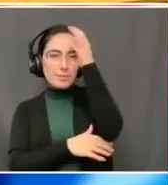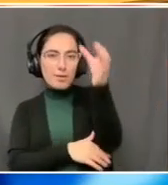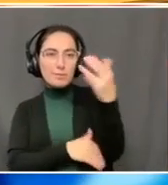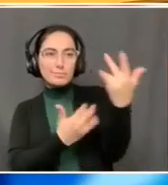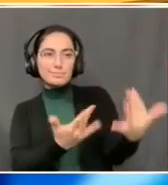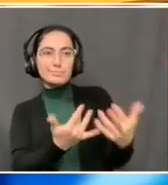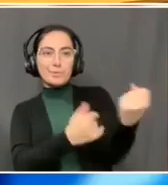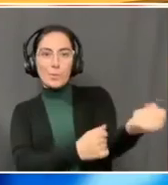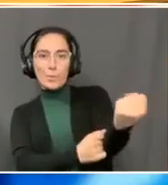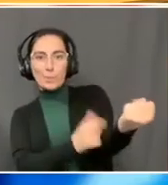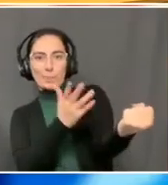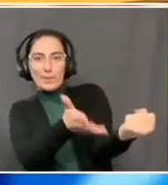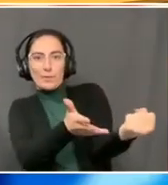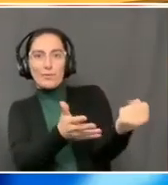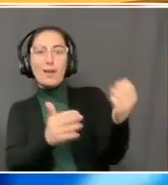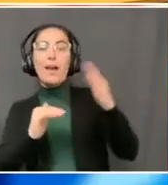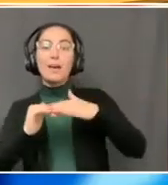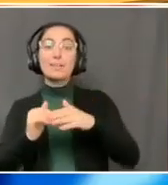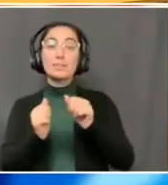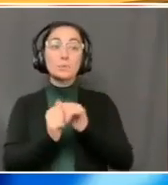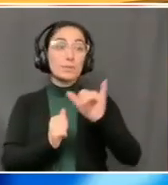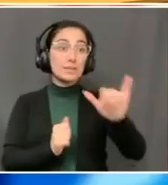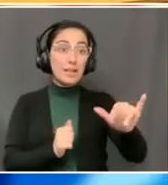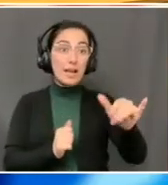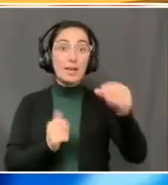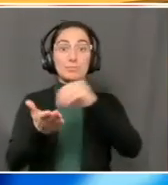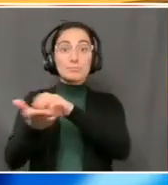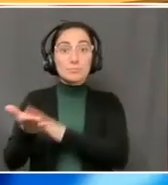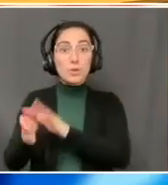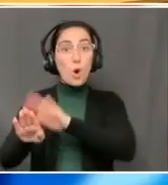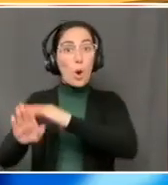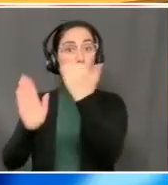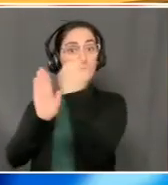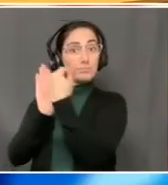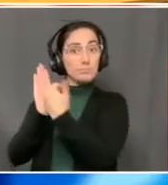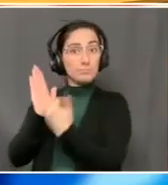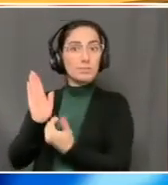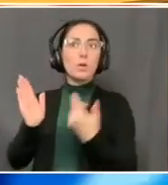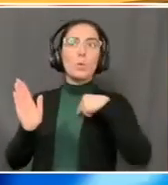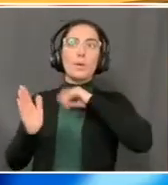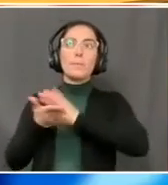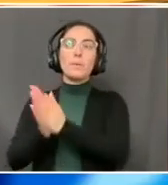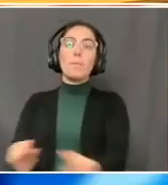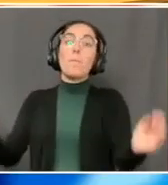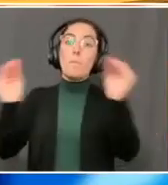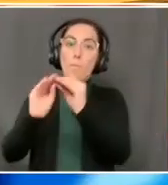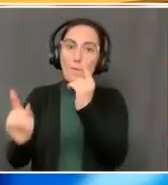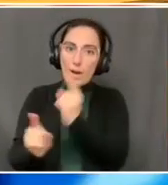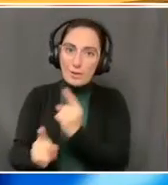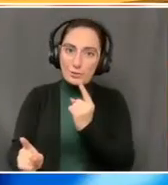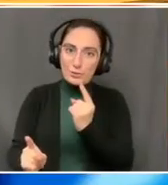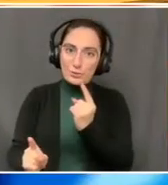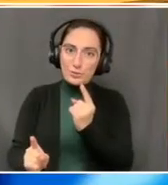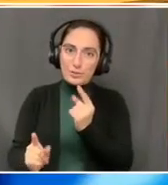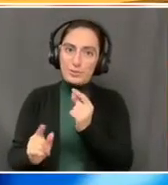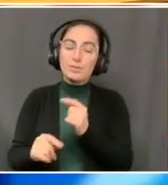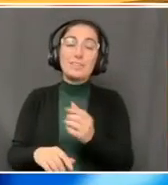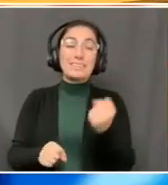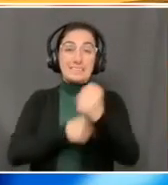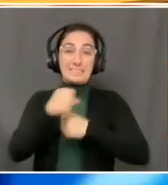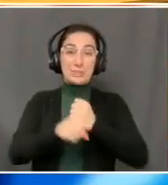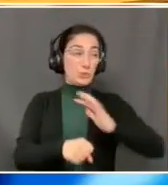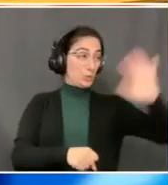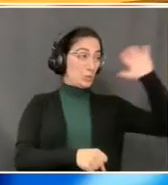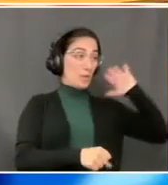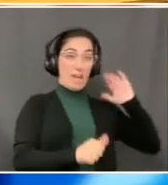at least we'd be then more accurate with what we're doing. I guess the other thing, and I was talking to our deputy superintendent about this, is, years ago when I first got here, I was